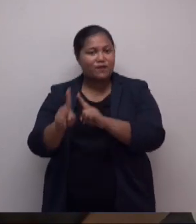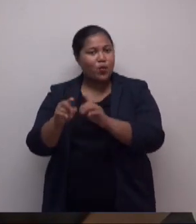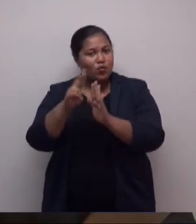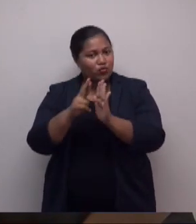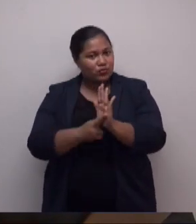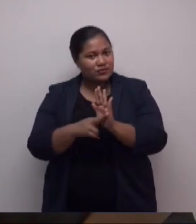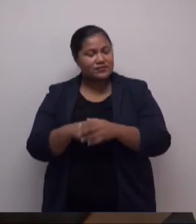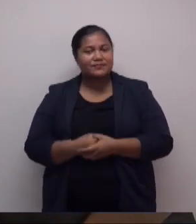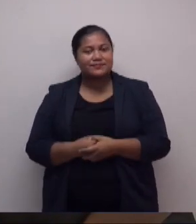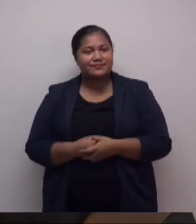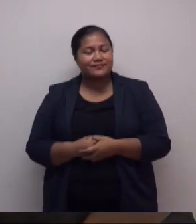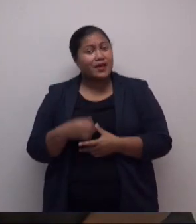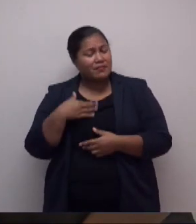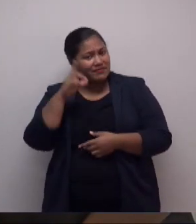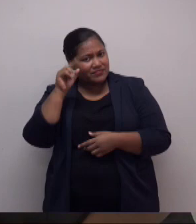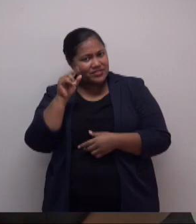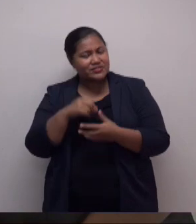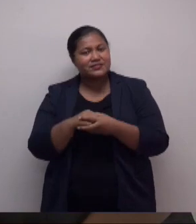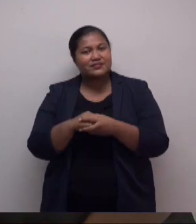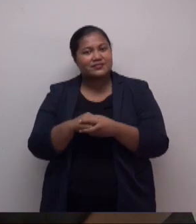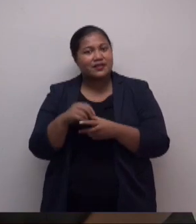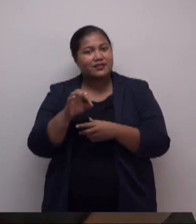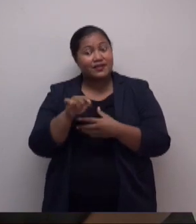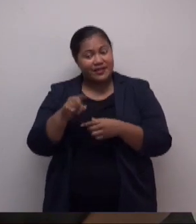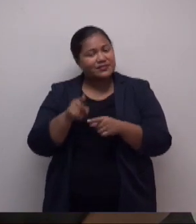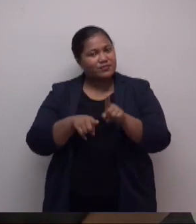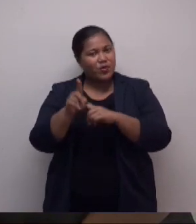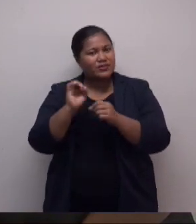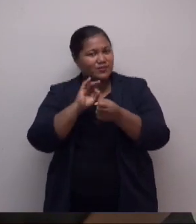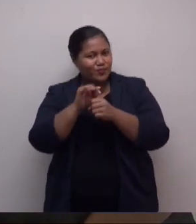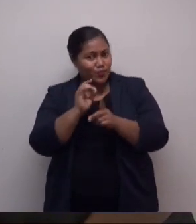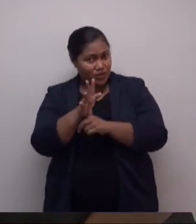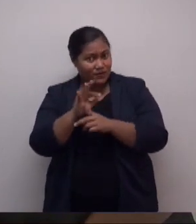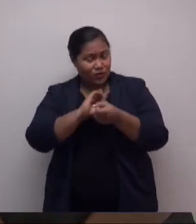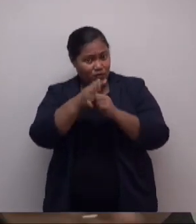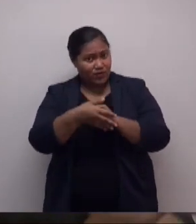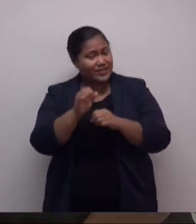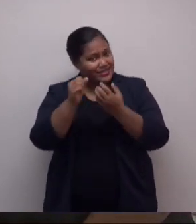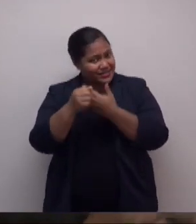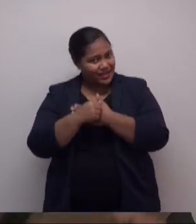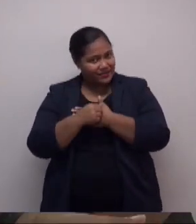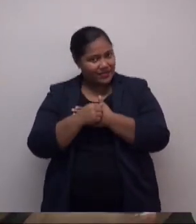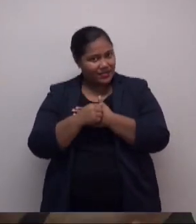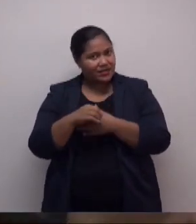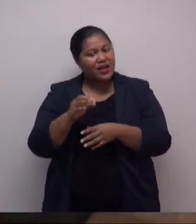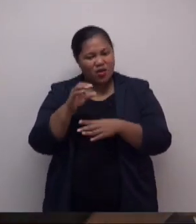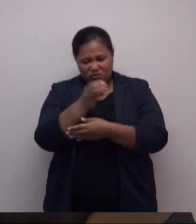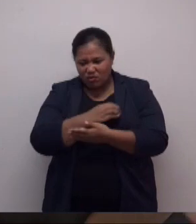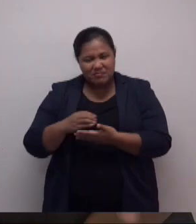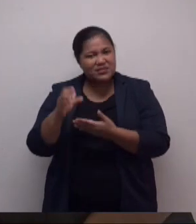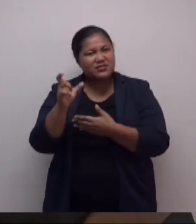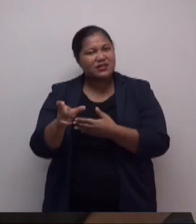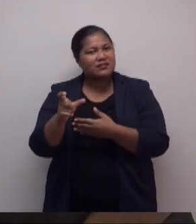I'm not the most important enforcer of our COVID-safe habits, and neither is the Commissioner of Police or his